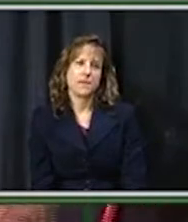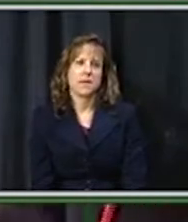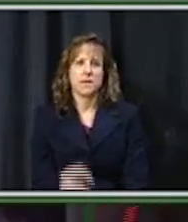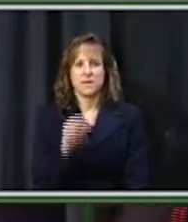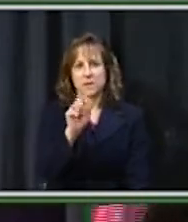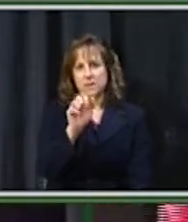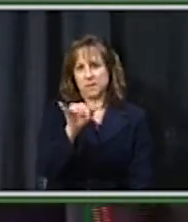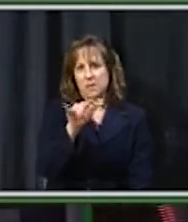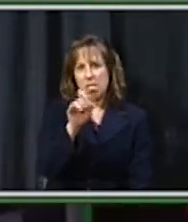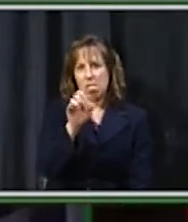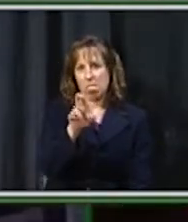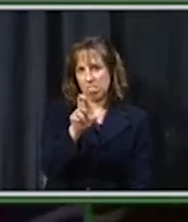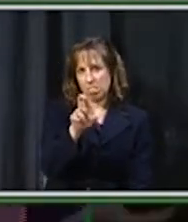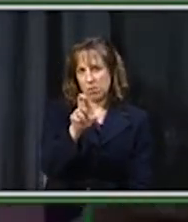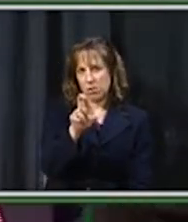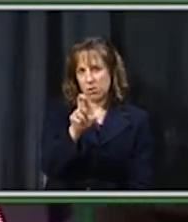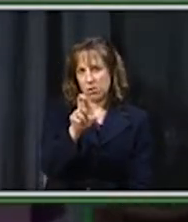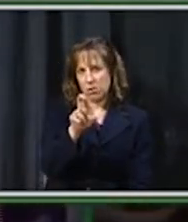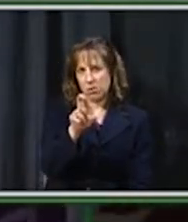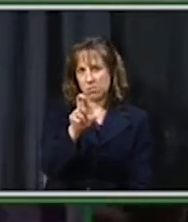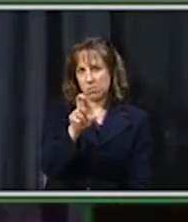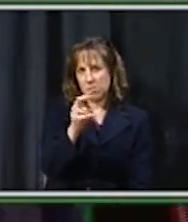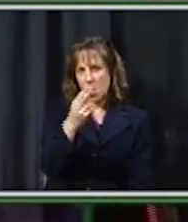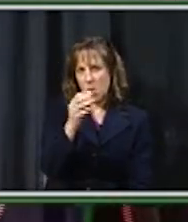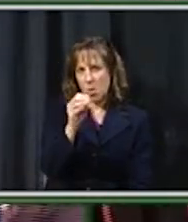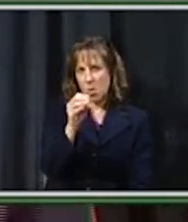Taylor Joy Hoagland.